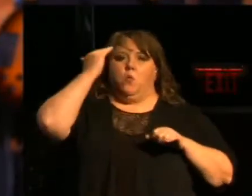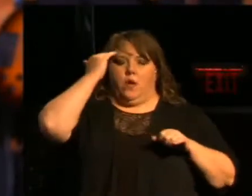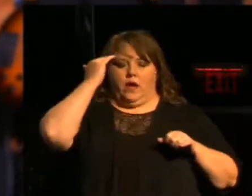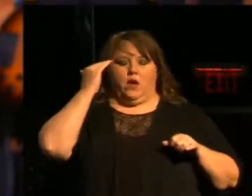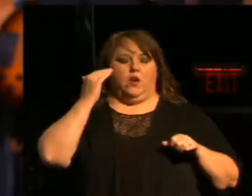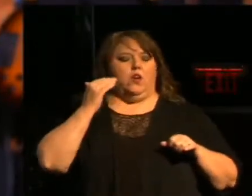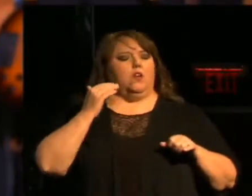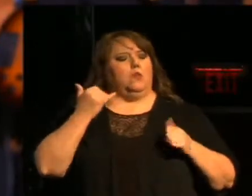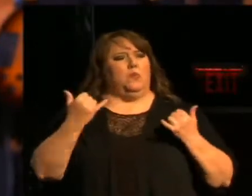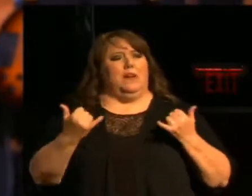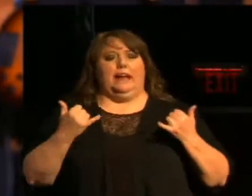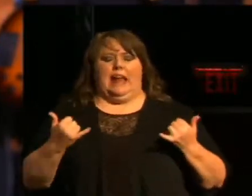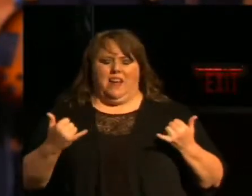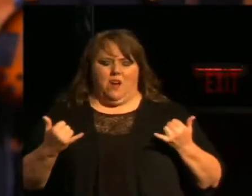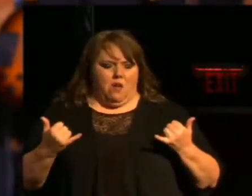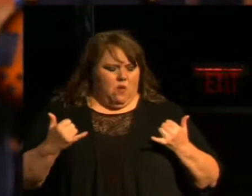Coffin,